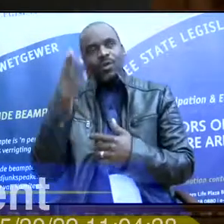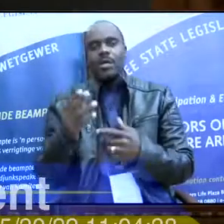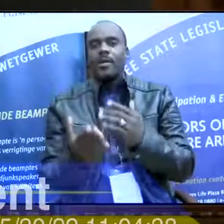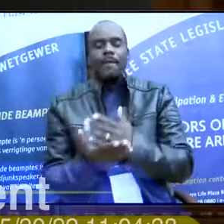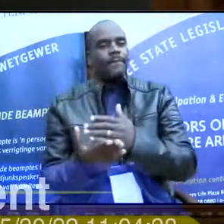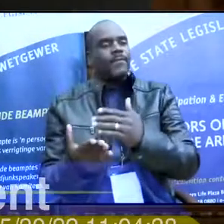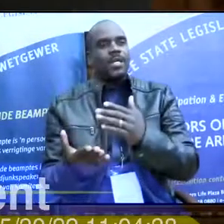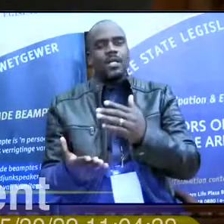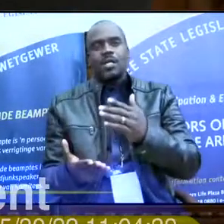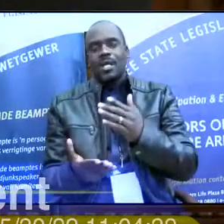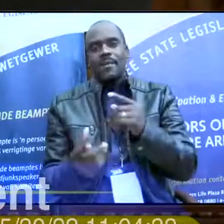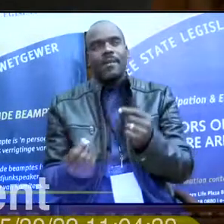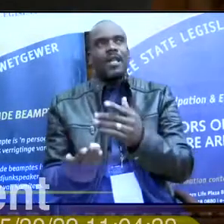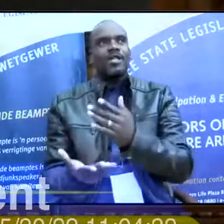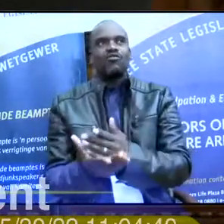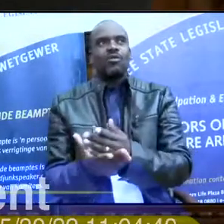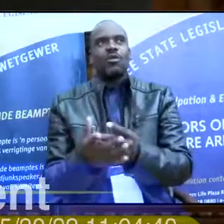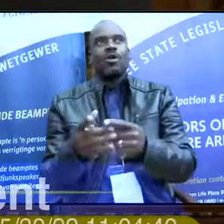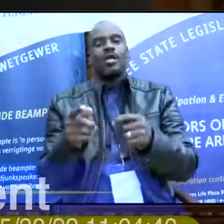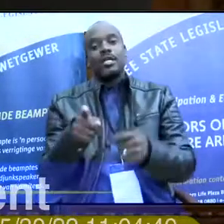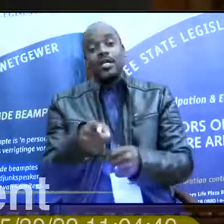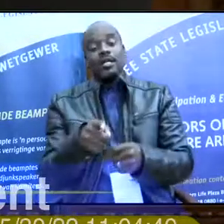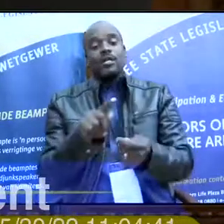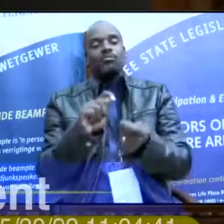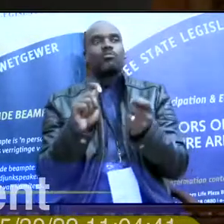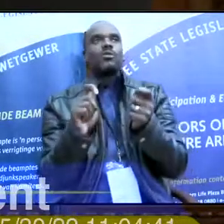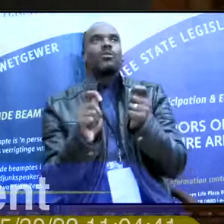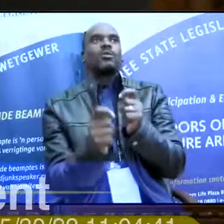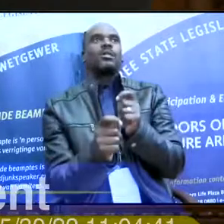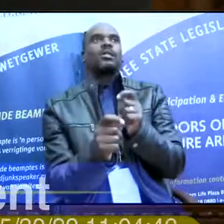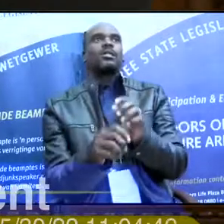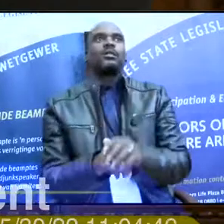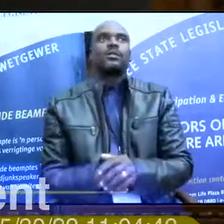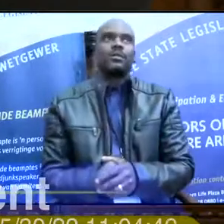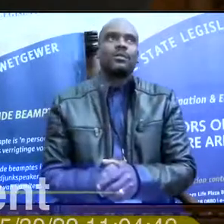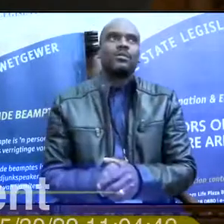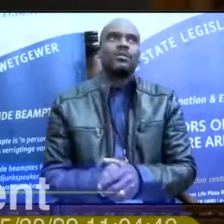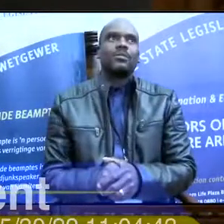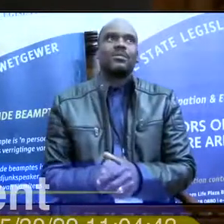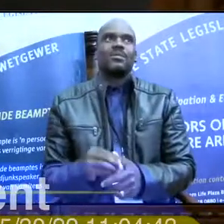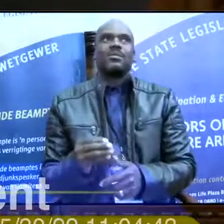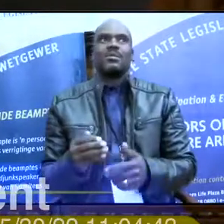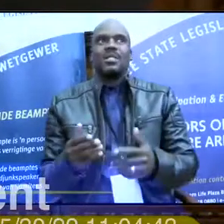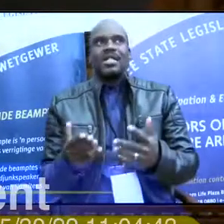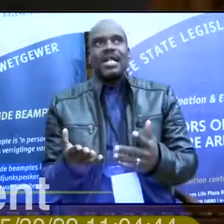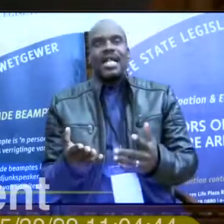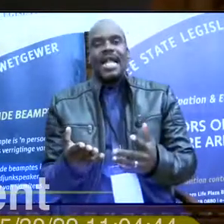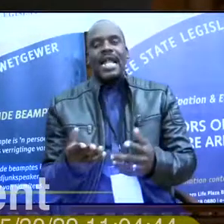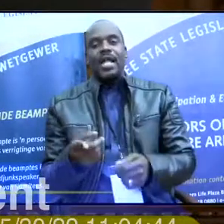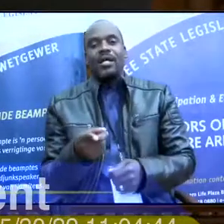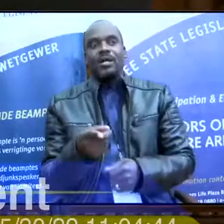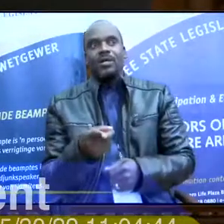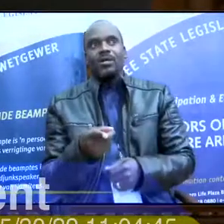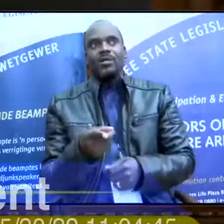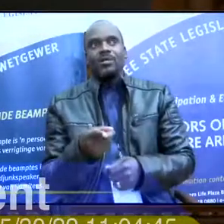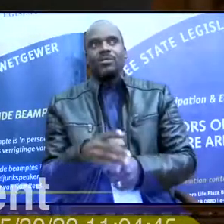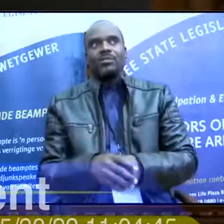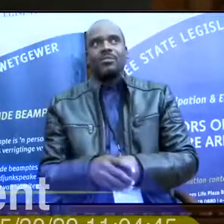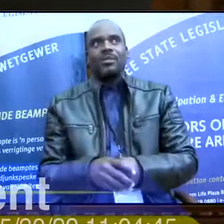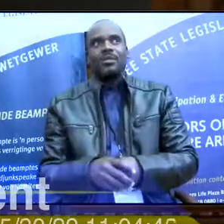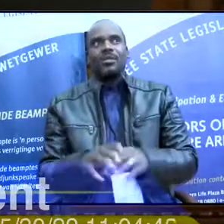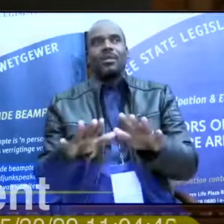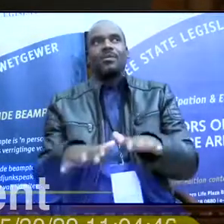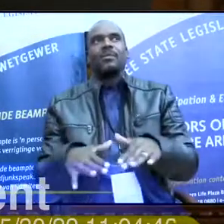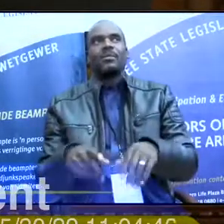of trade has to change in order to affect the way we think about our domestic economy and our domestic